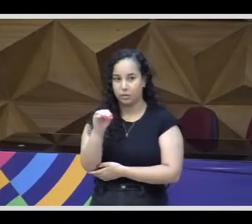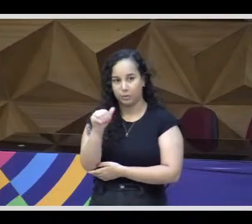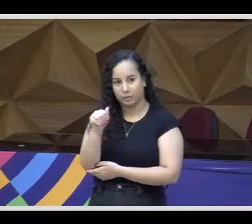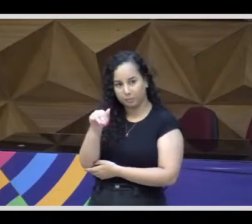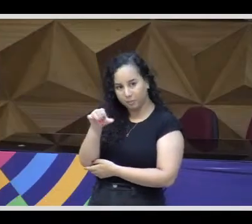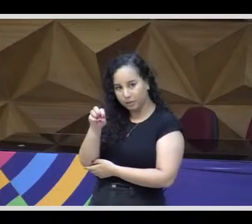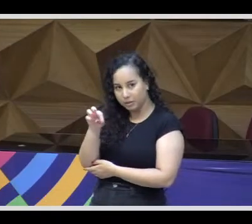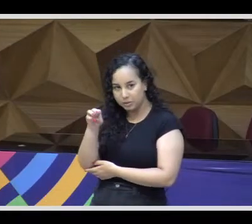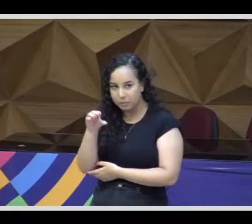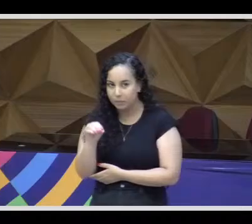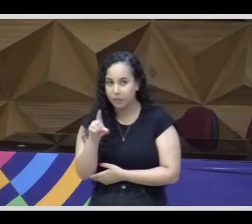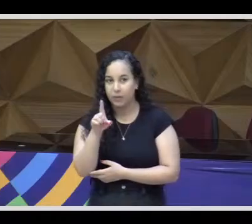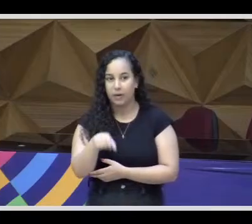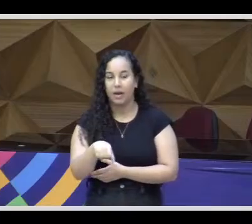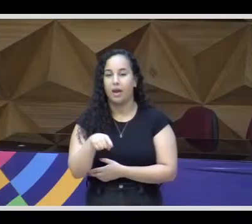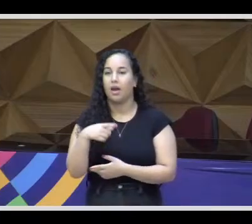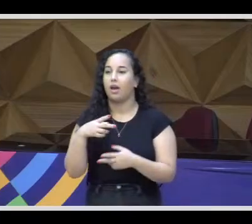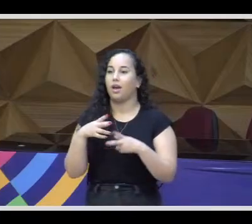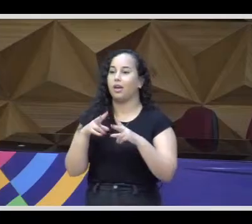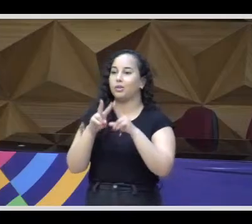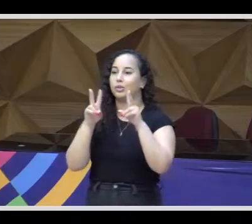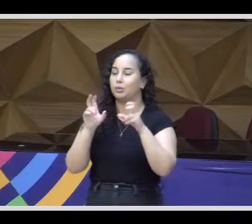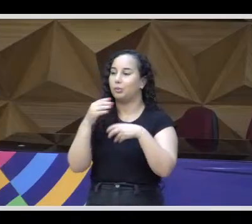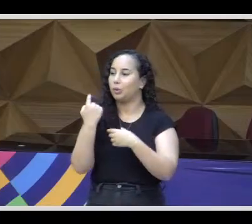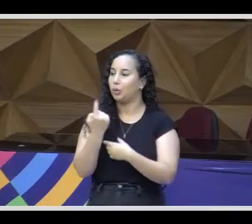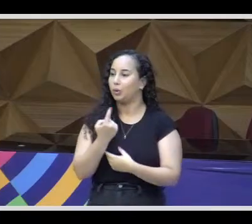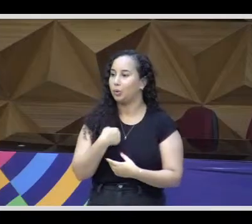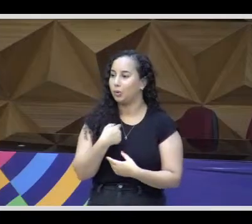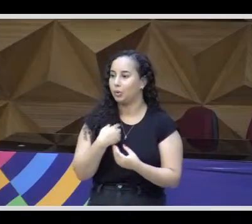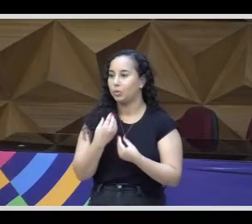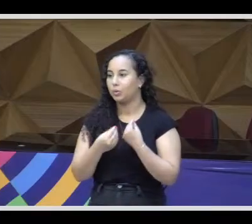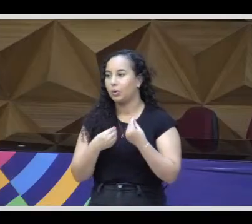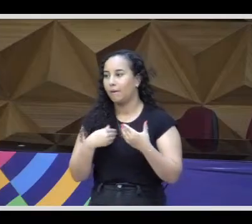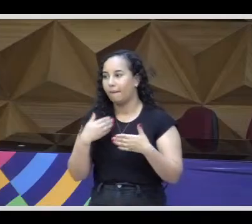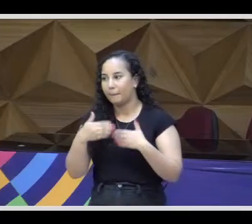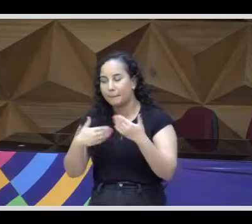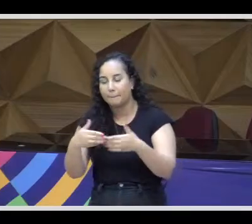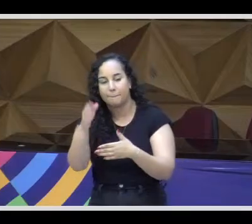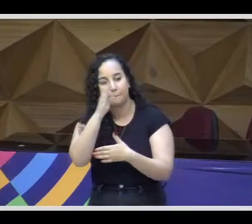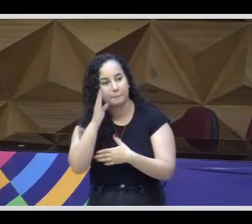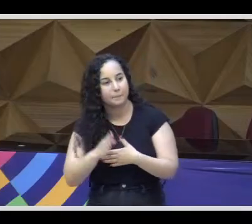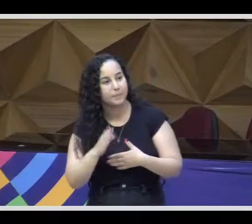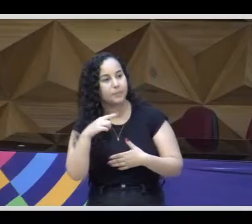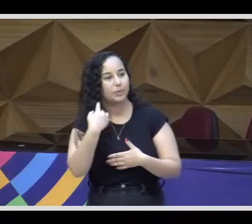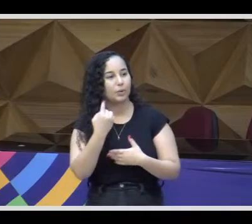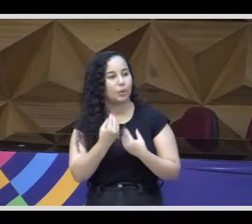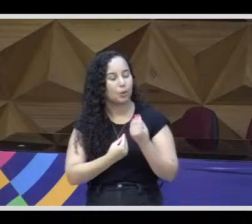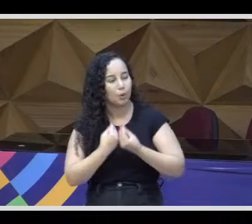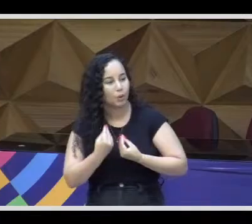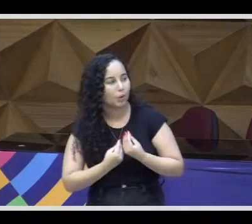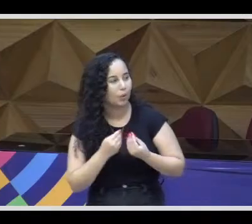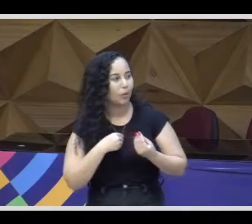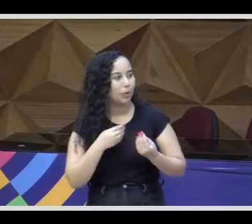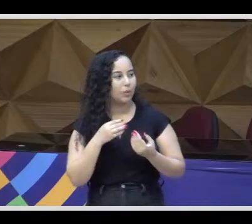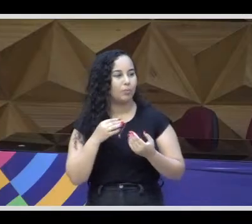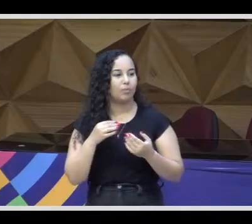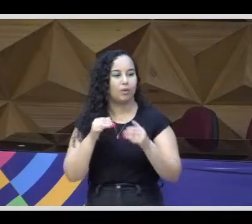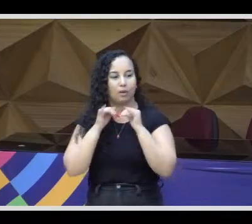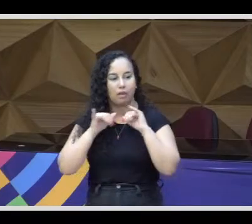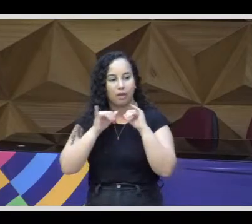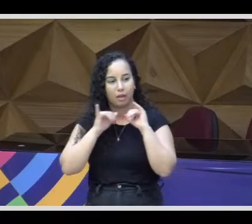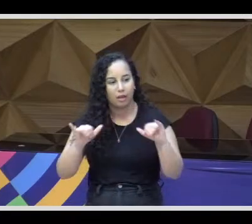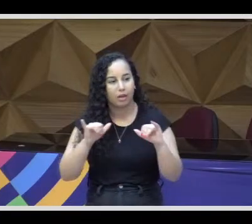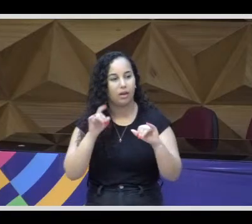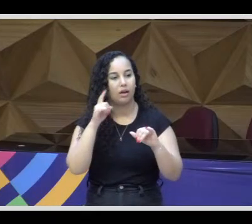It's a book about how we get so polarized in Brazil, how the media helped that, how politicians helped